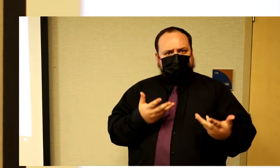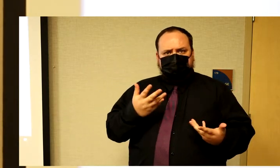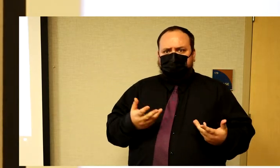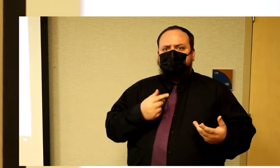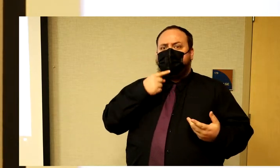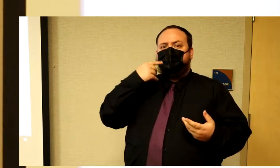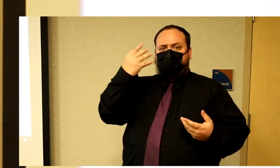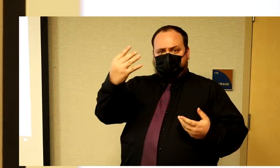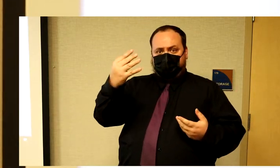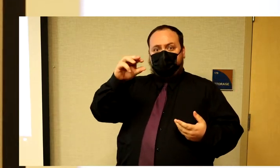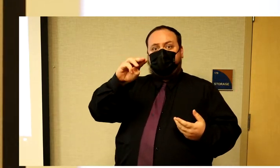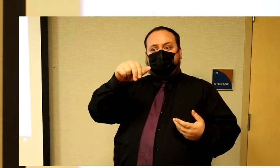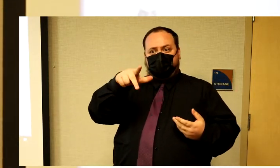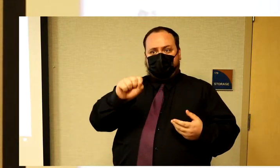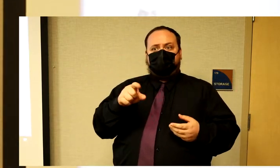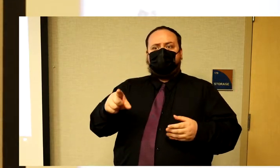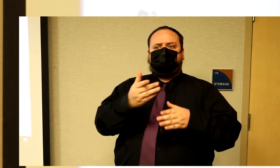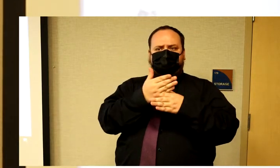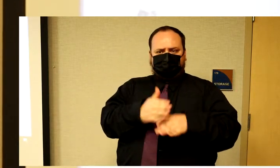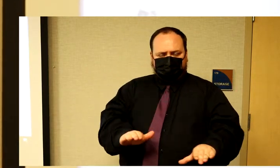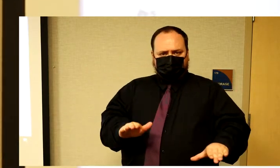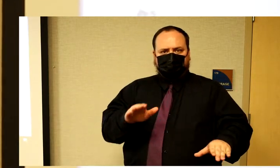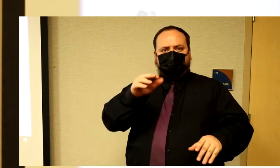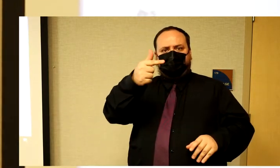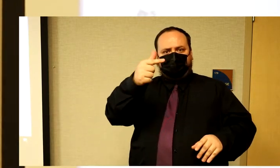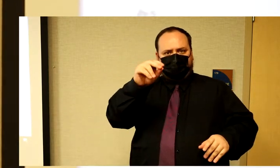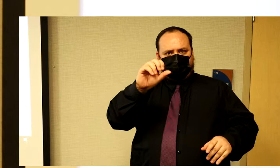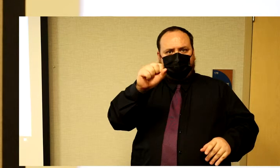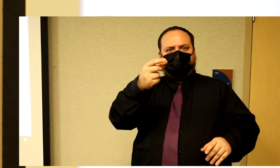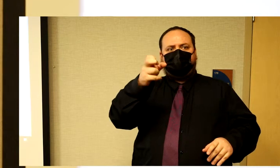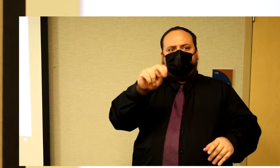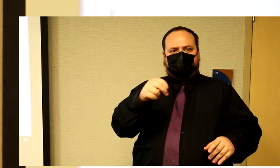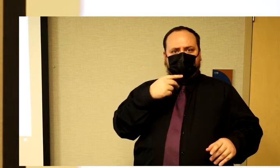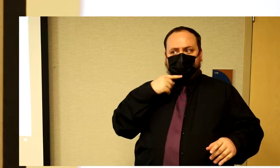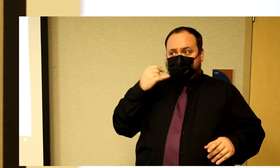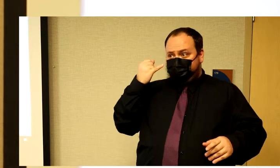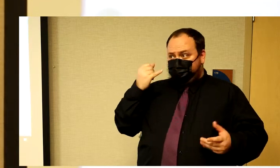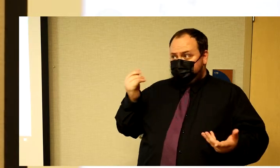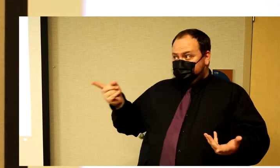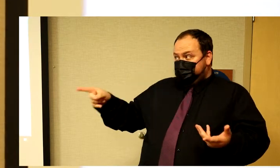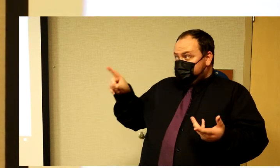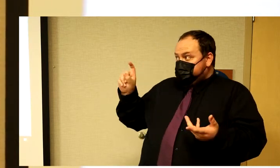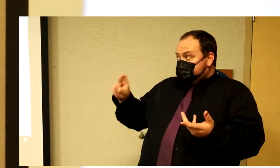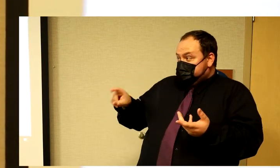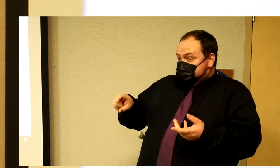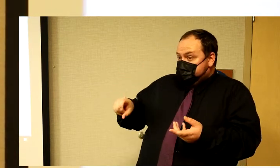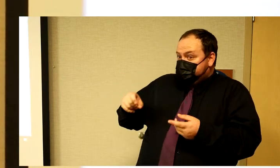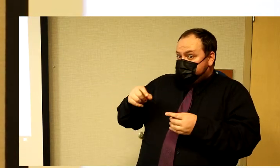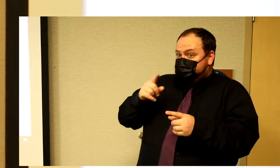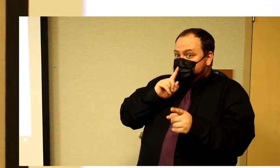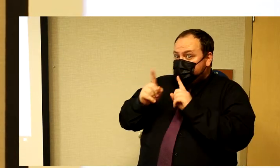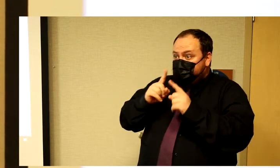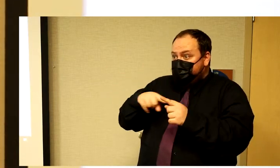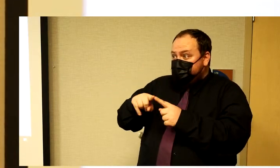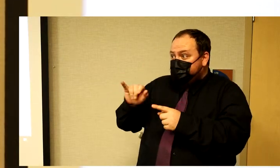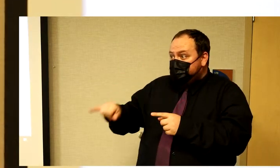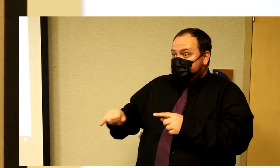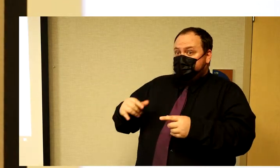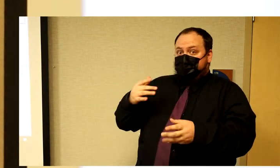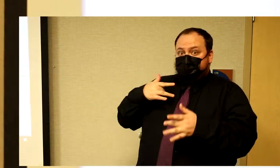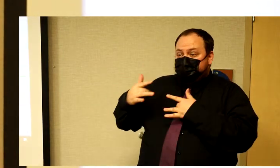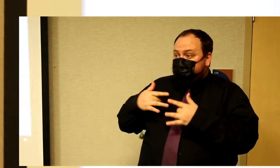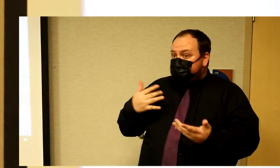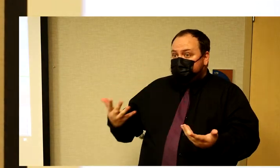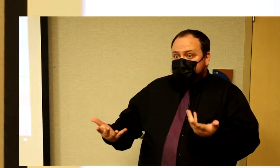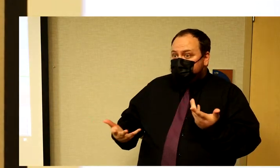4 of the maps split Goshen. I guess the question, is that something that needs to be addressed, or is it something to be considered to be